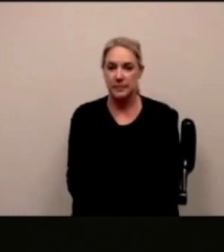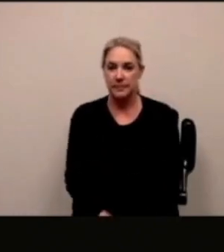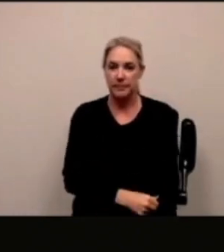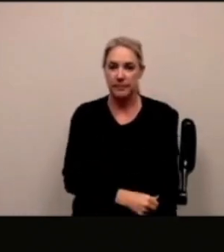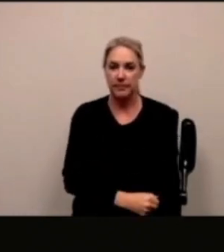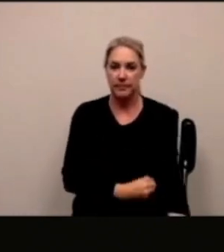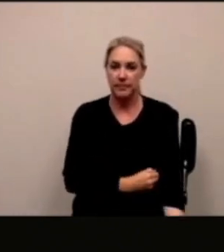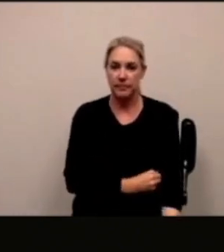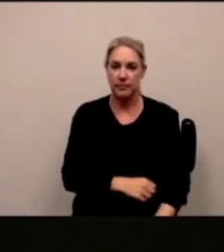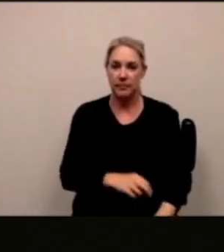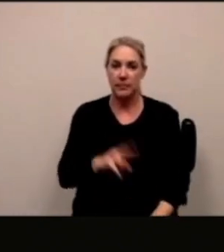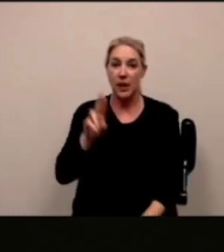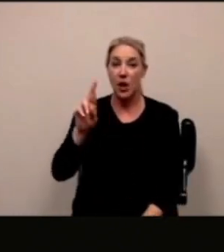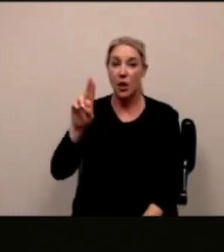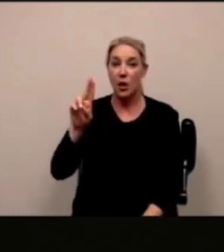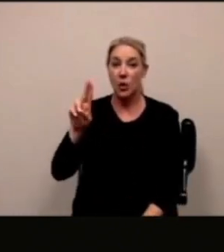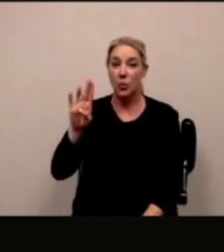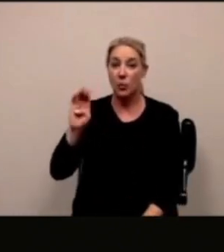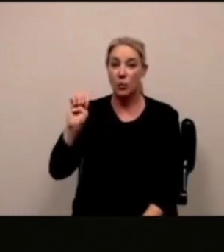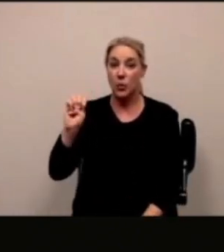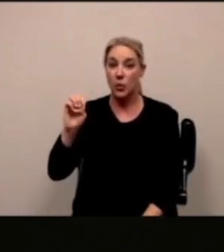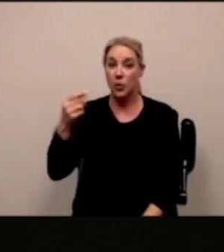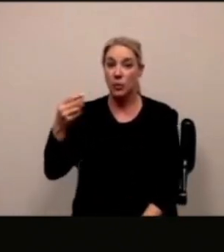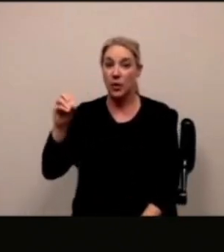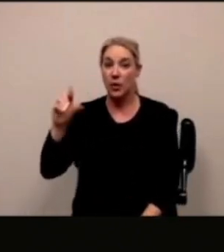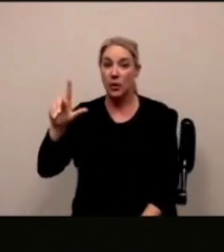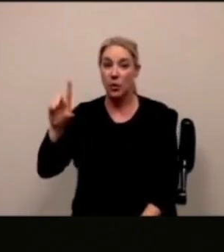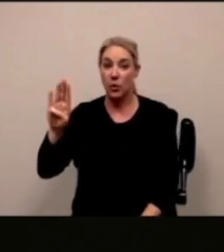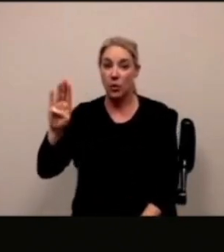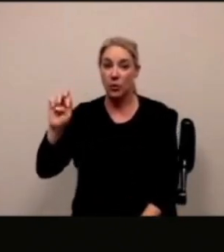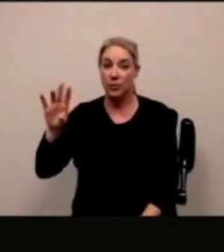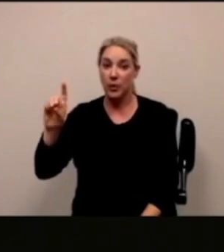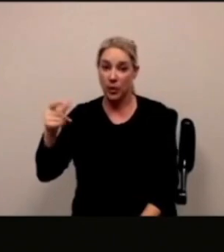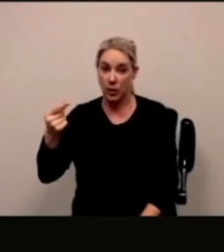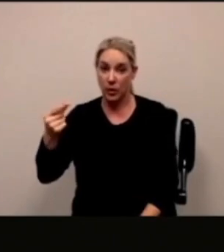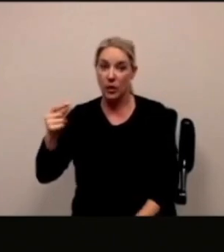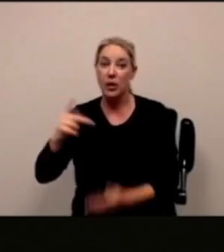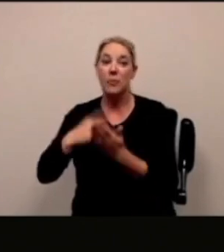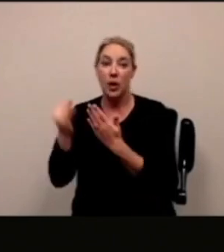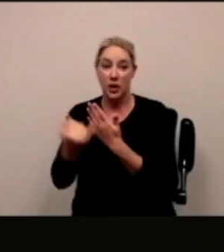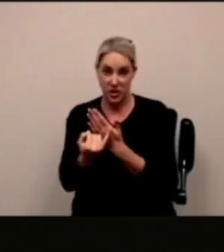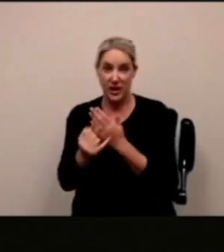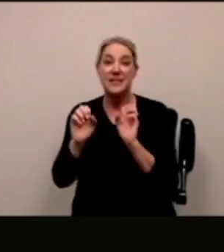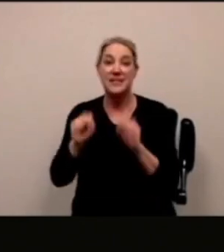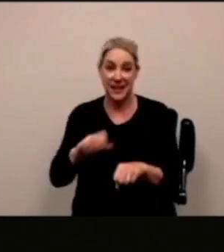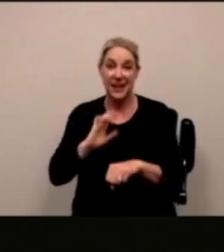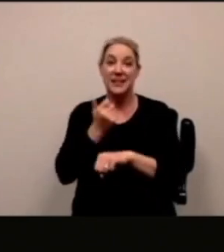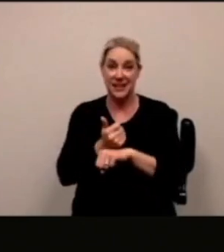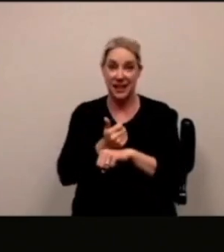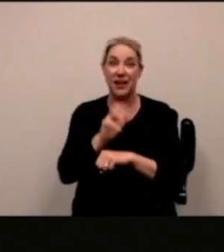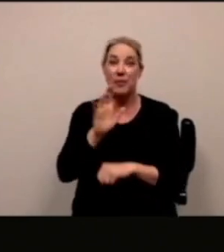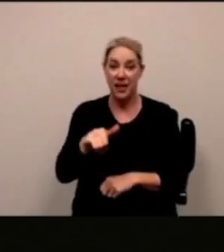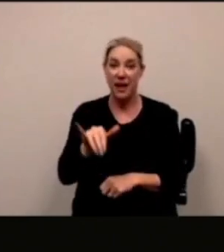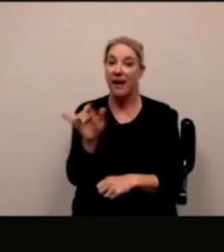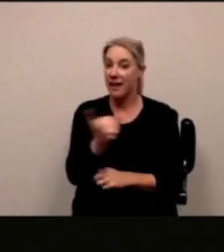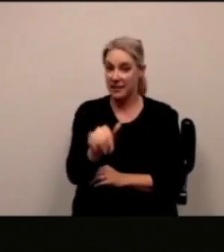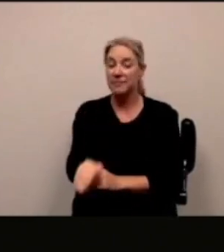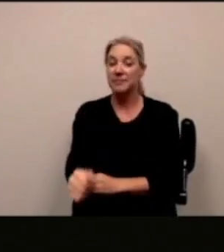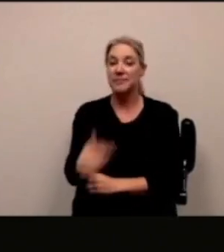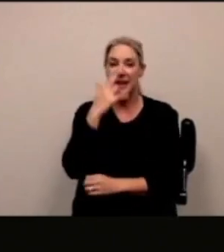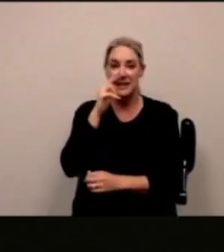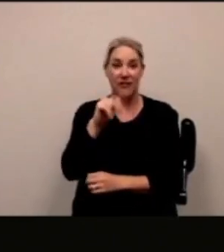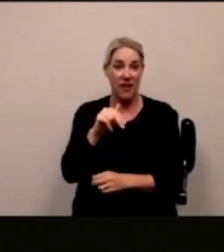Rube Goldberg projects, yeah, like machines where one part triggers another part, triggers another part. That's a really fun thing to make.